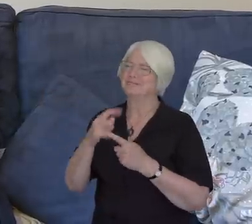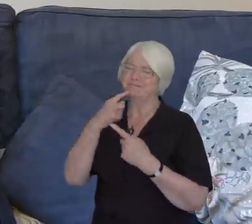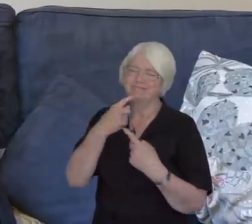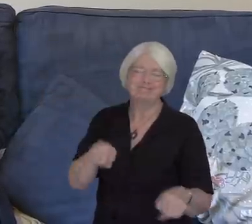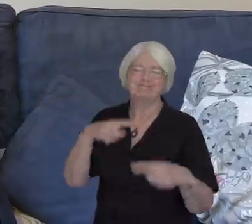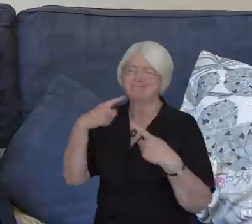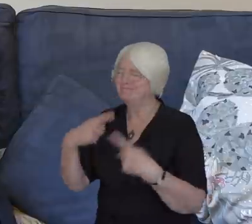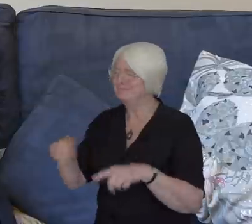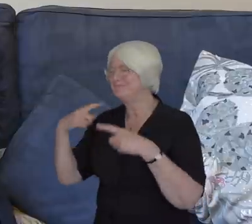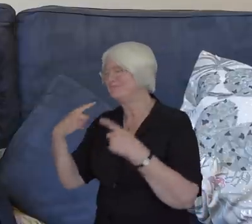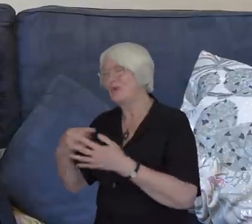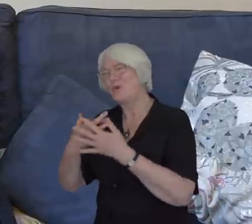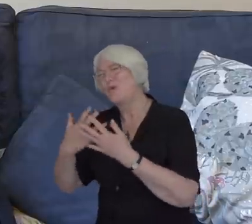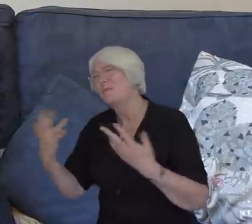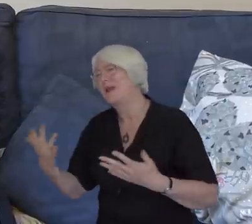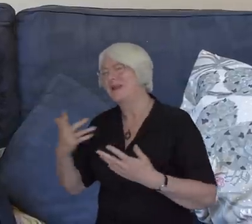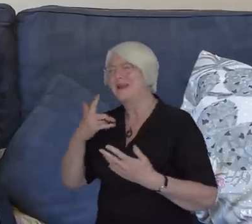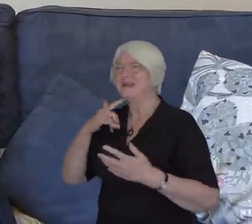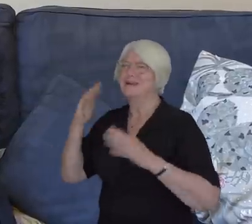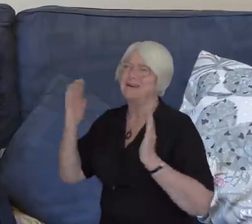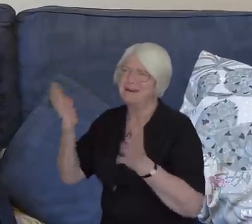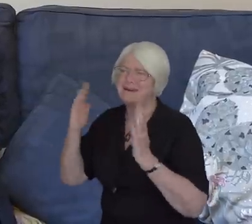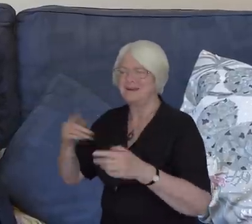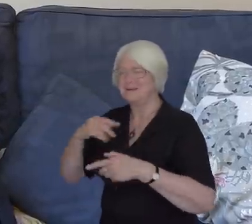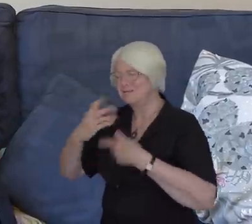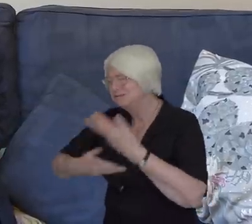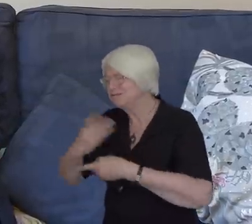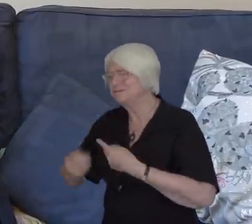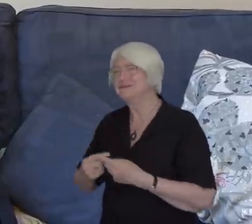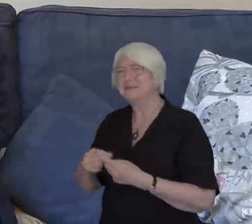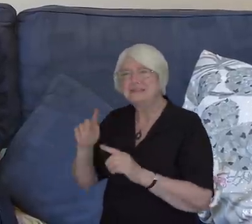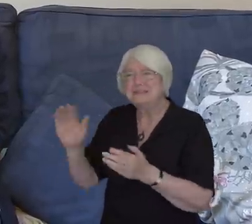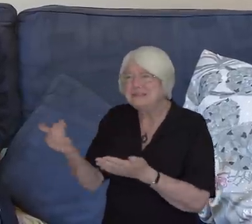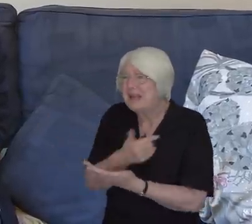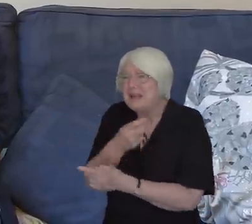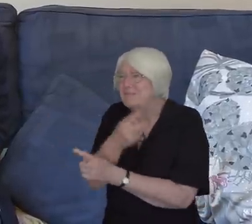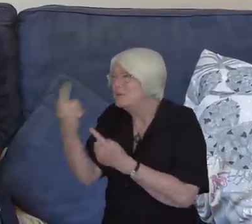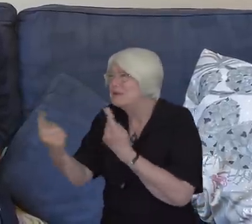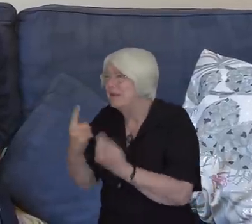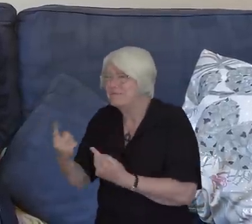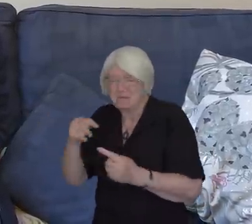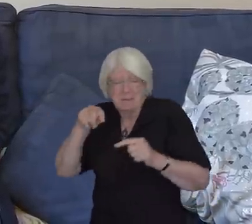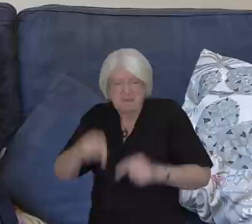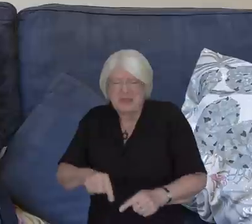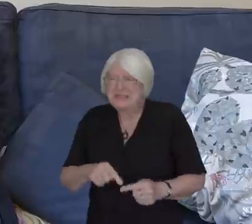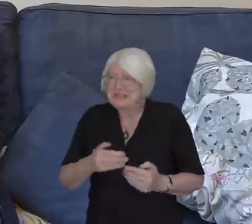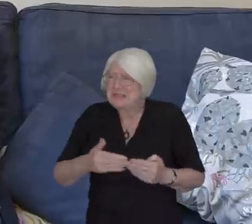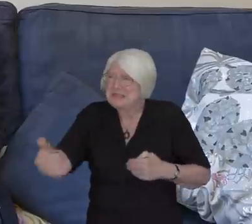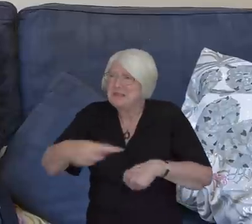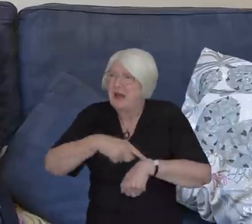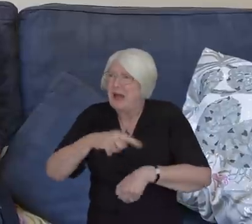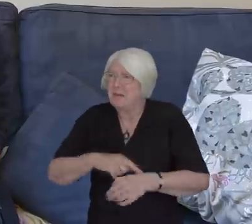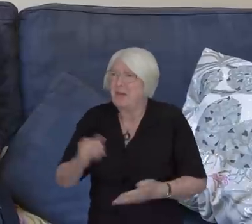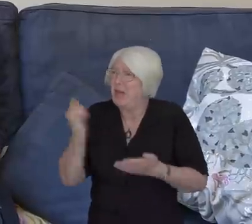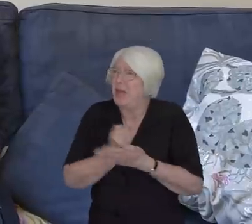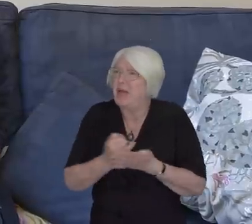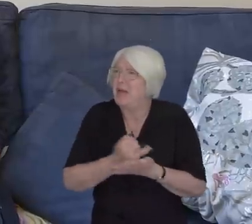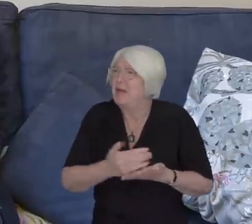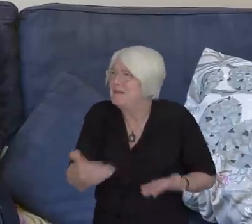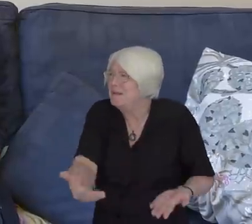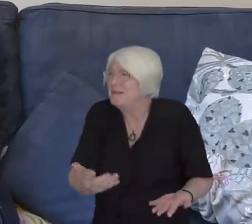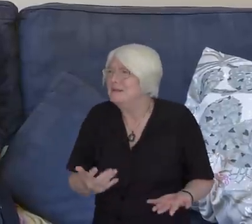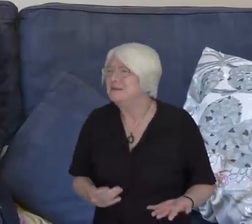And he testified with many other arguments and exhorted them, saying, "Save yourselves from this corrupt